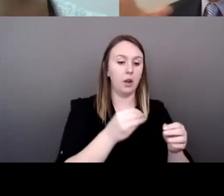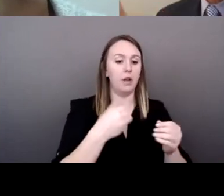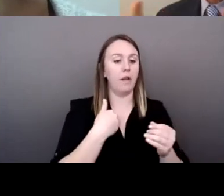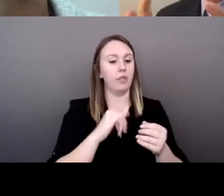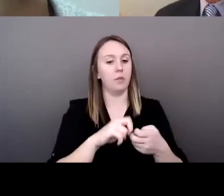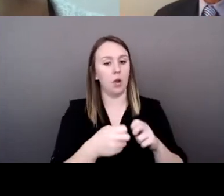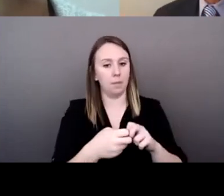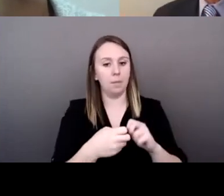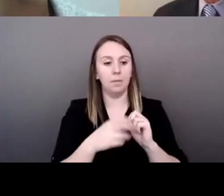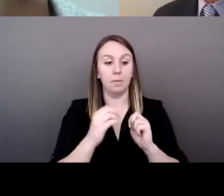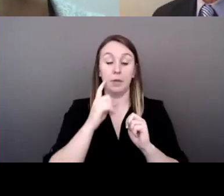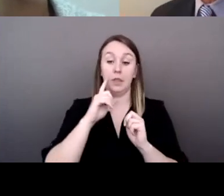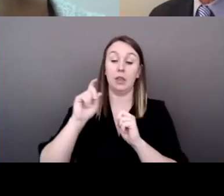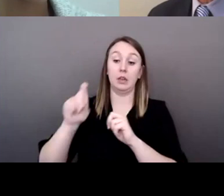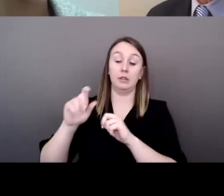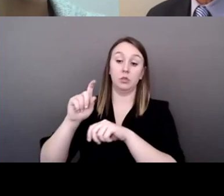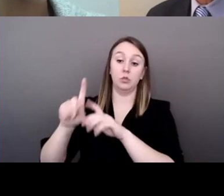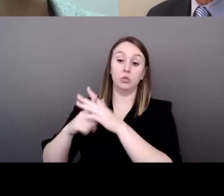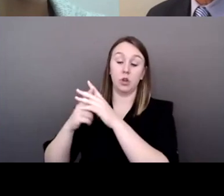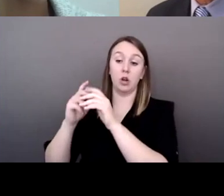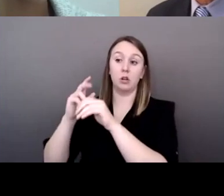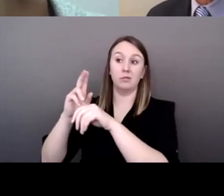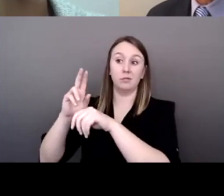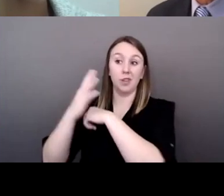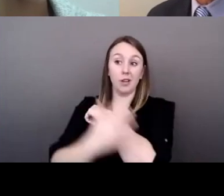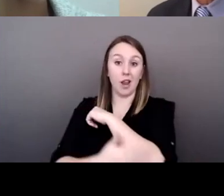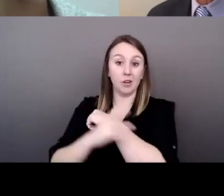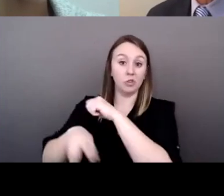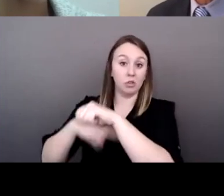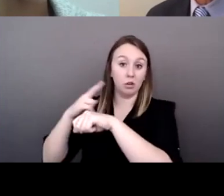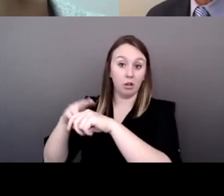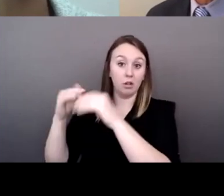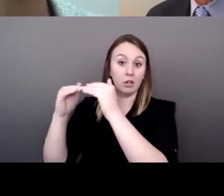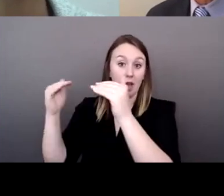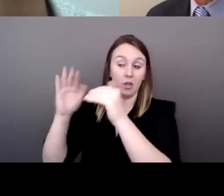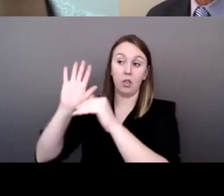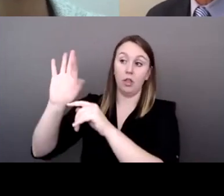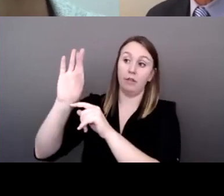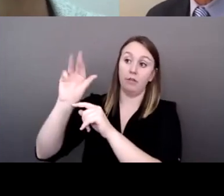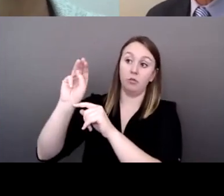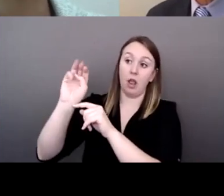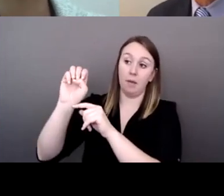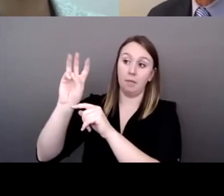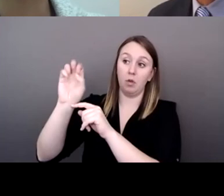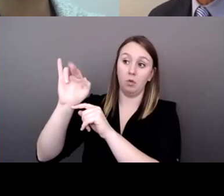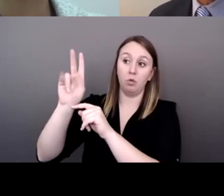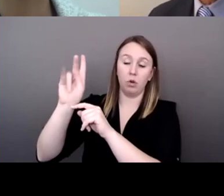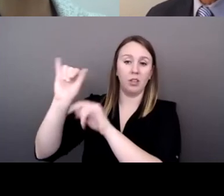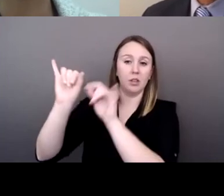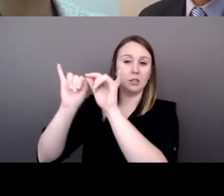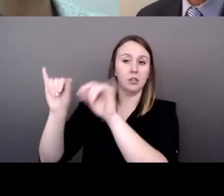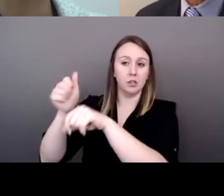at a national level with some framework, but really be refined at kind of the local and state levels.